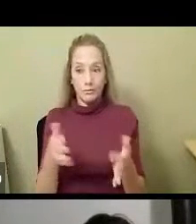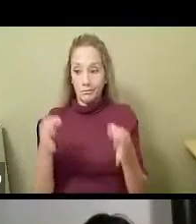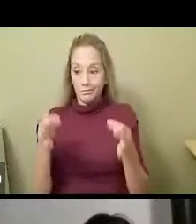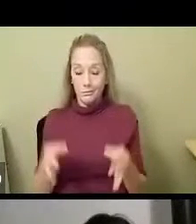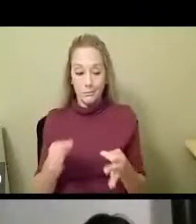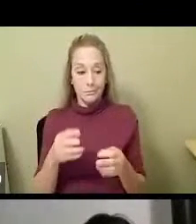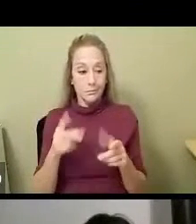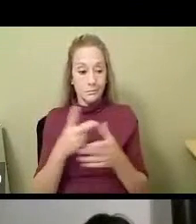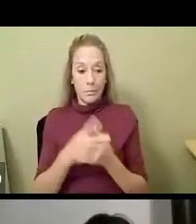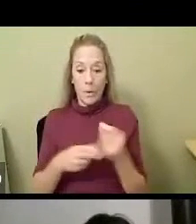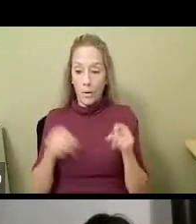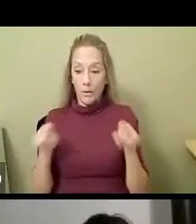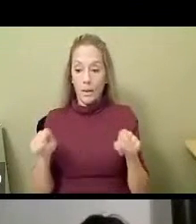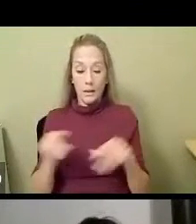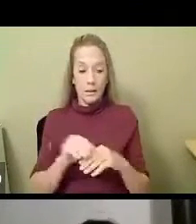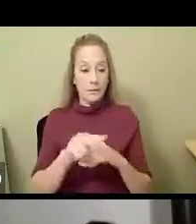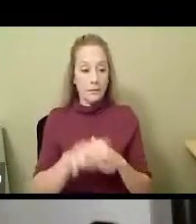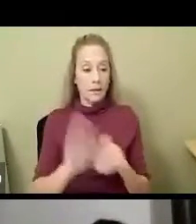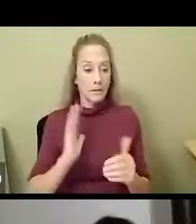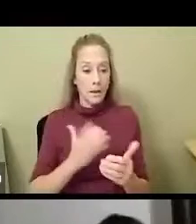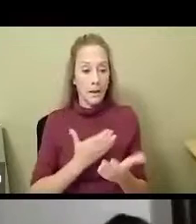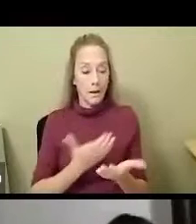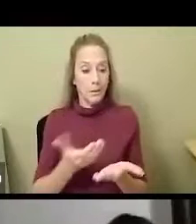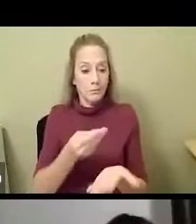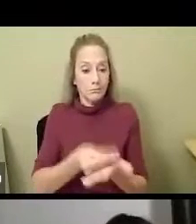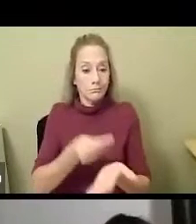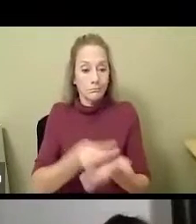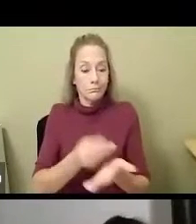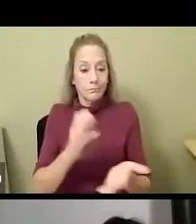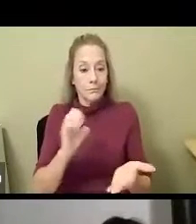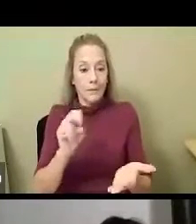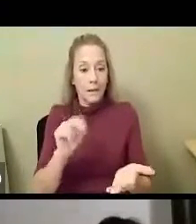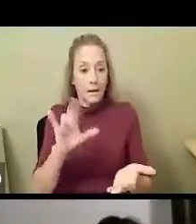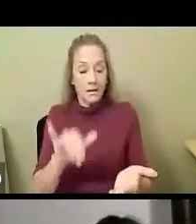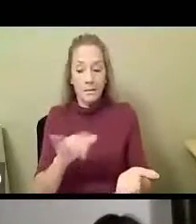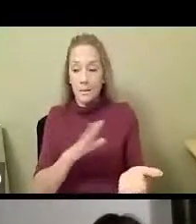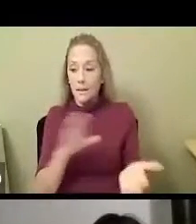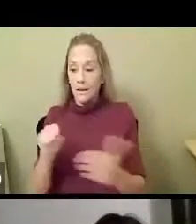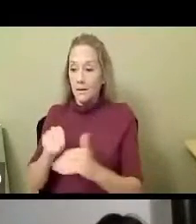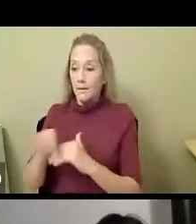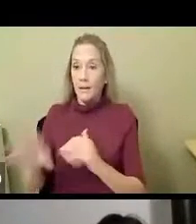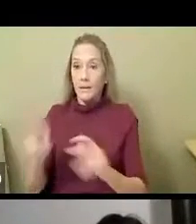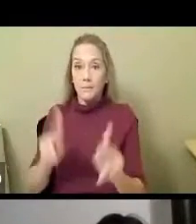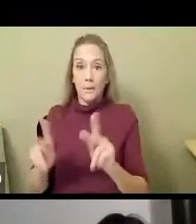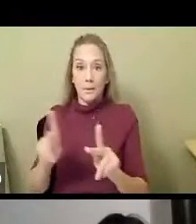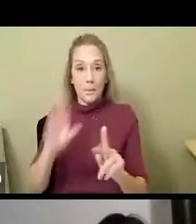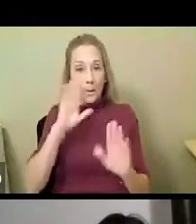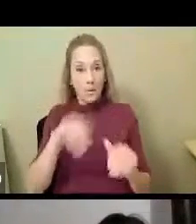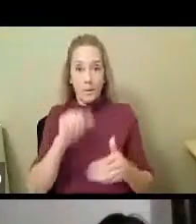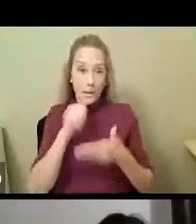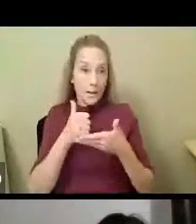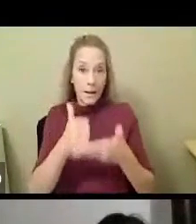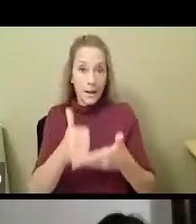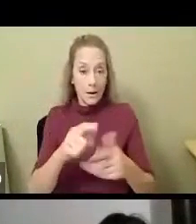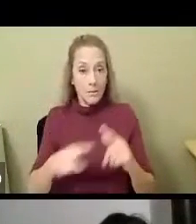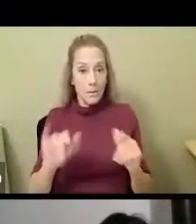economy and on the health of our community. So I know I didn't help anything, but that's the dilemma. That's where we